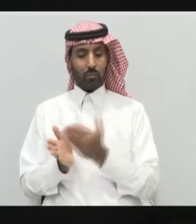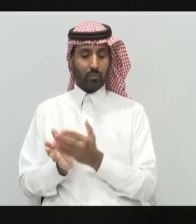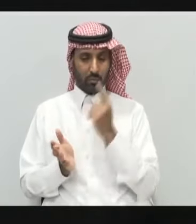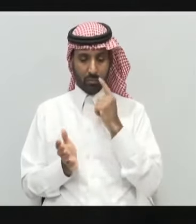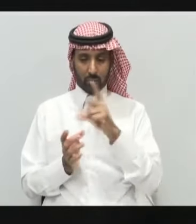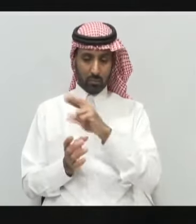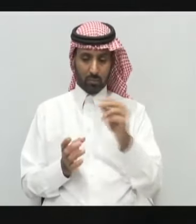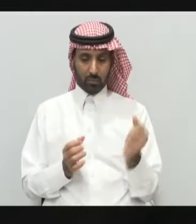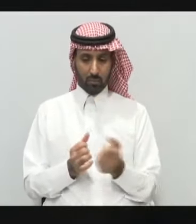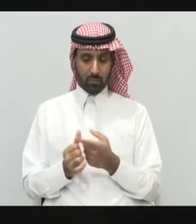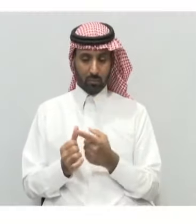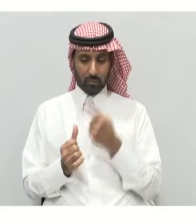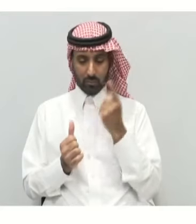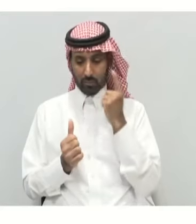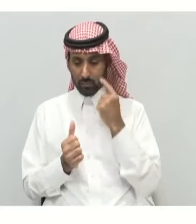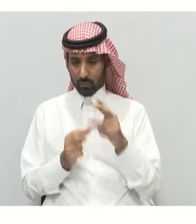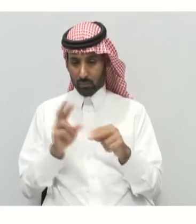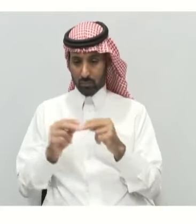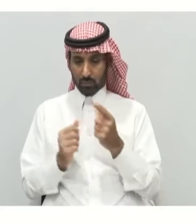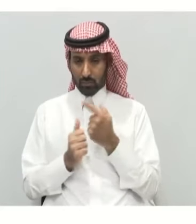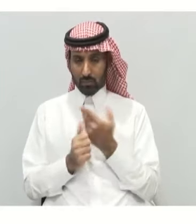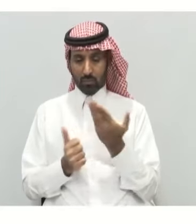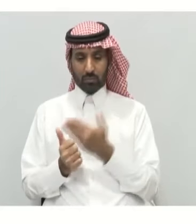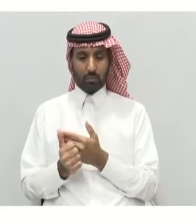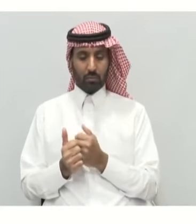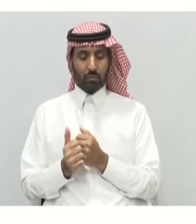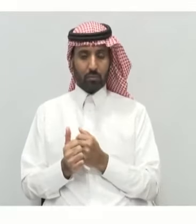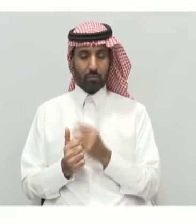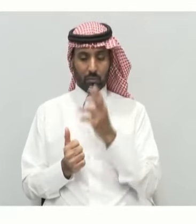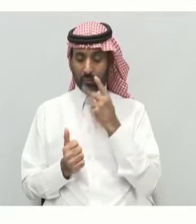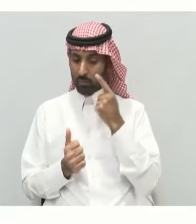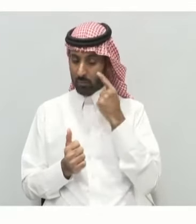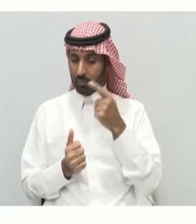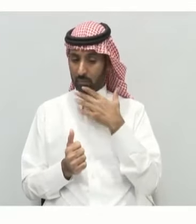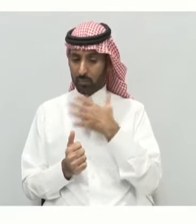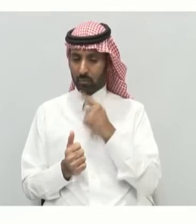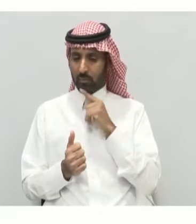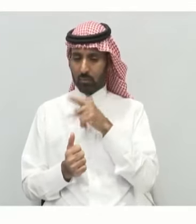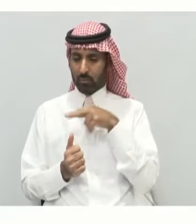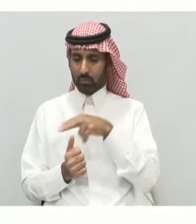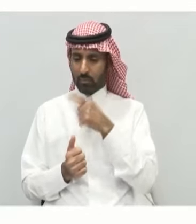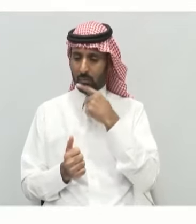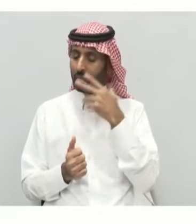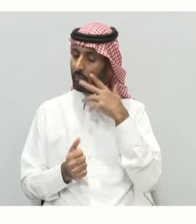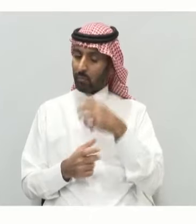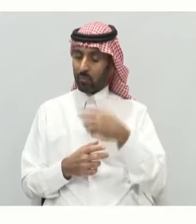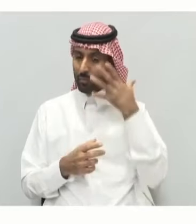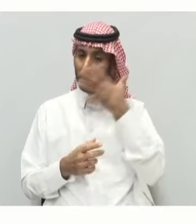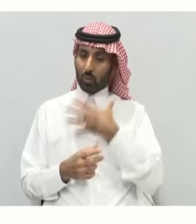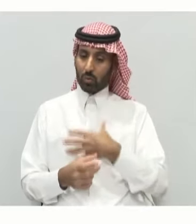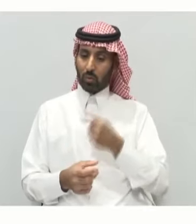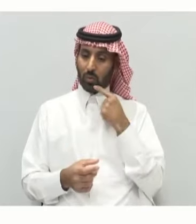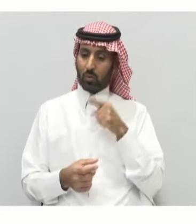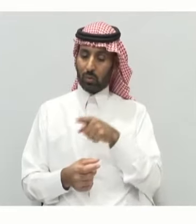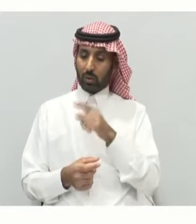two examples. So the first example here we have, Uncle Peter has a long beard.